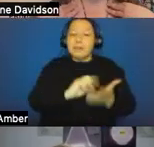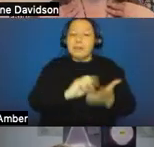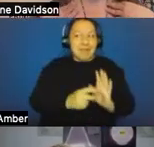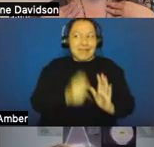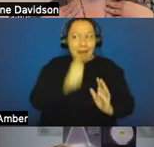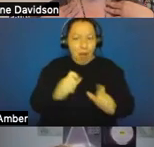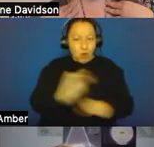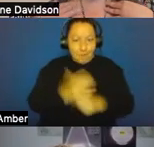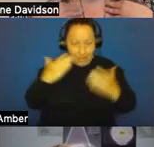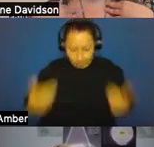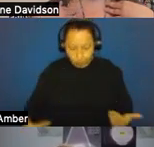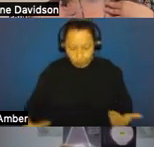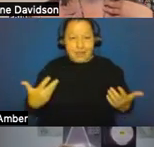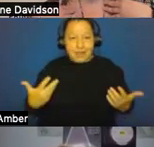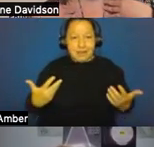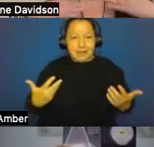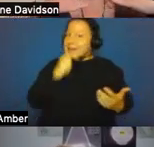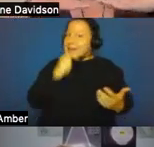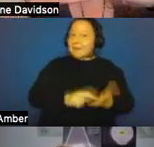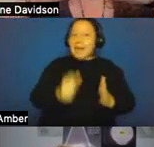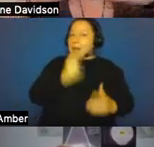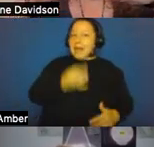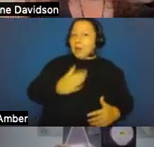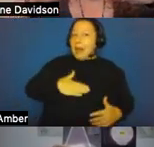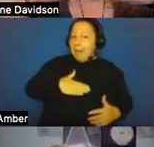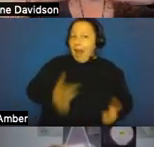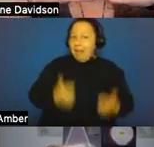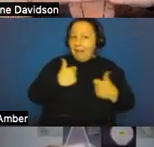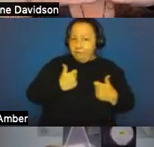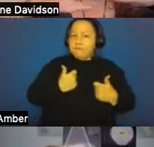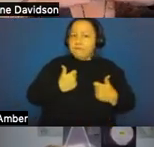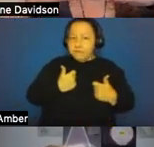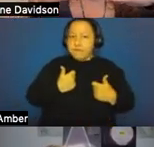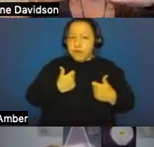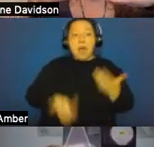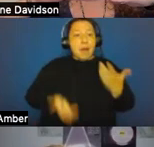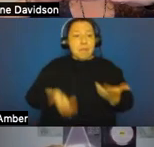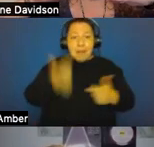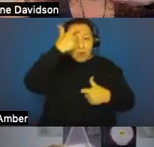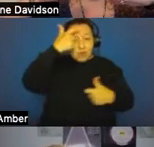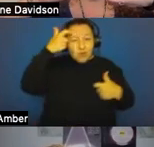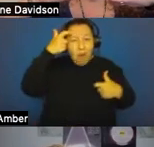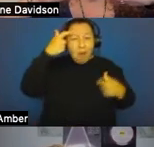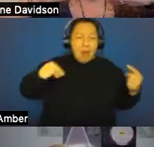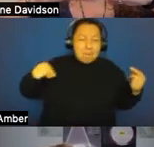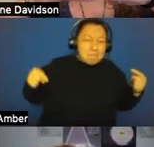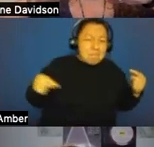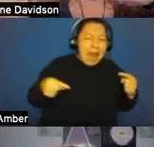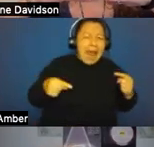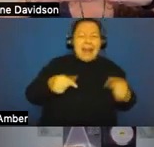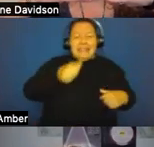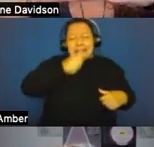the expert in my life. I may be traumatized, in pain,